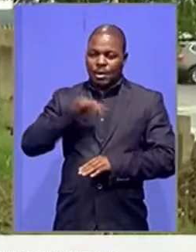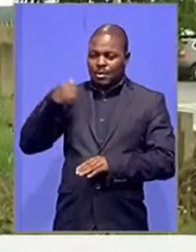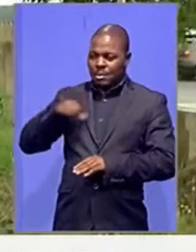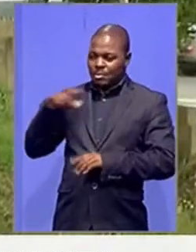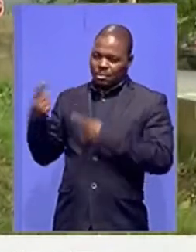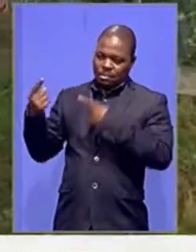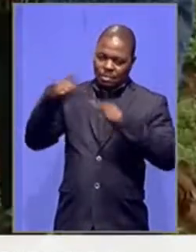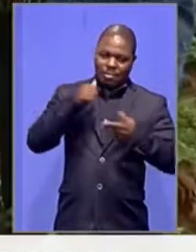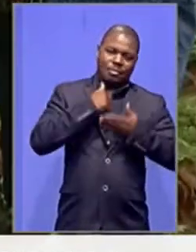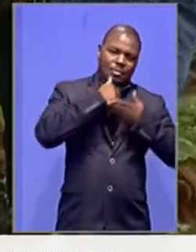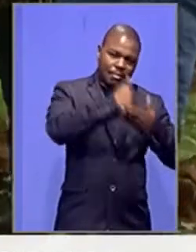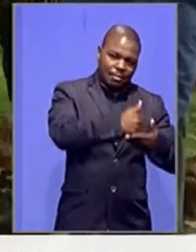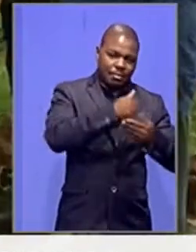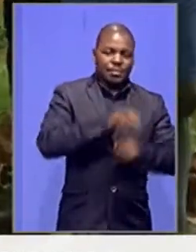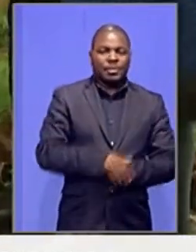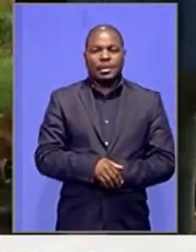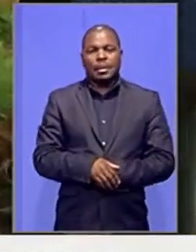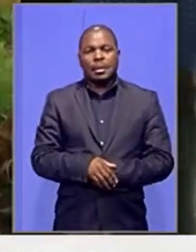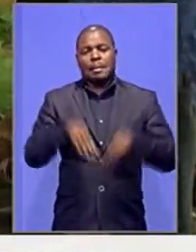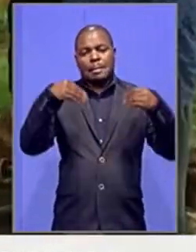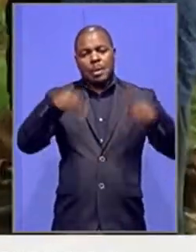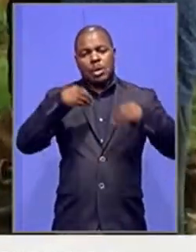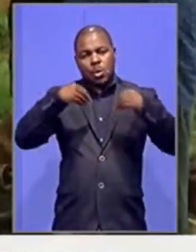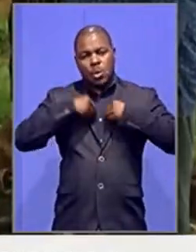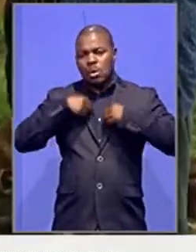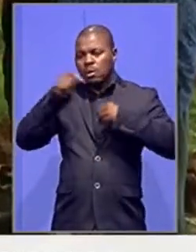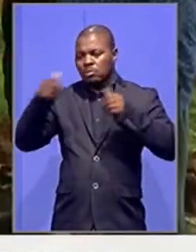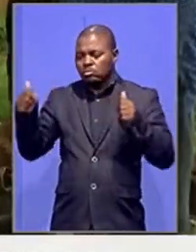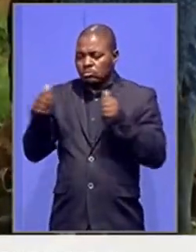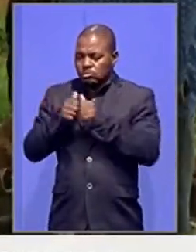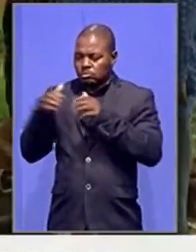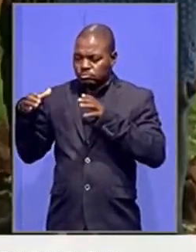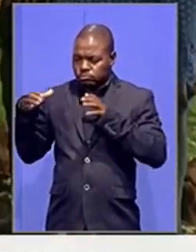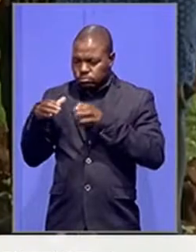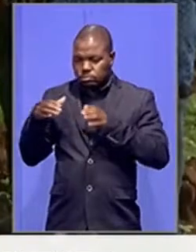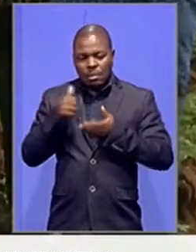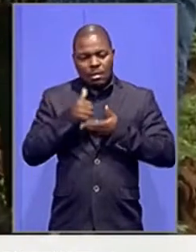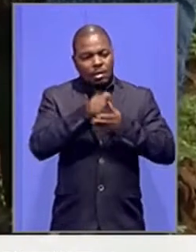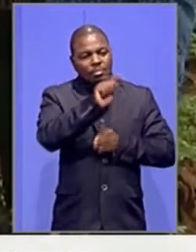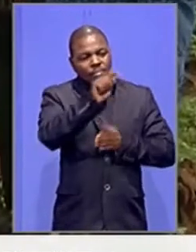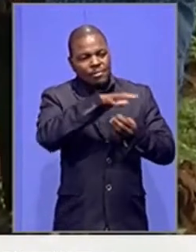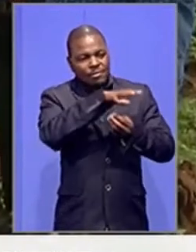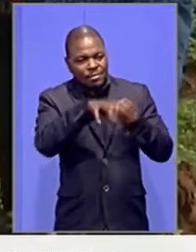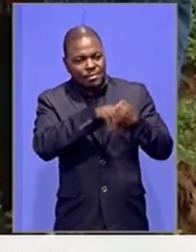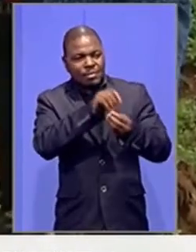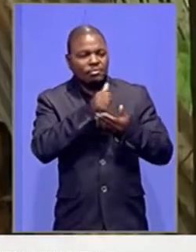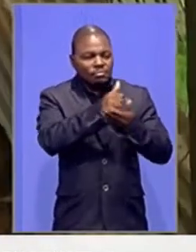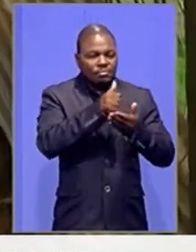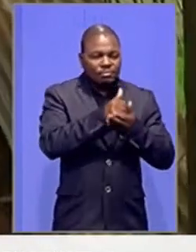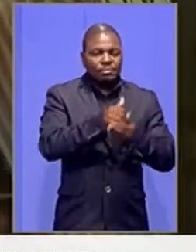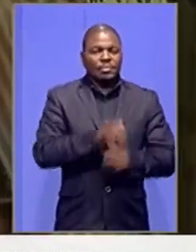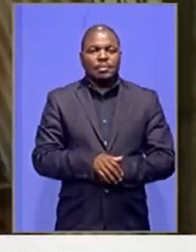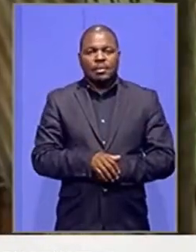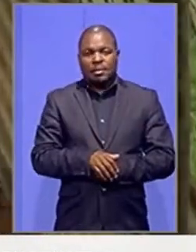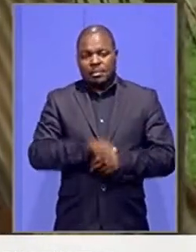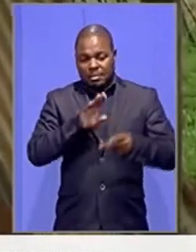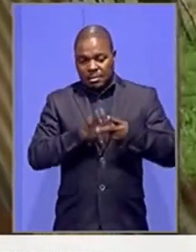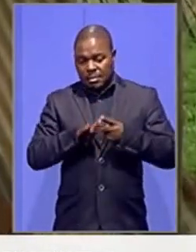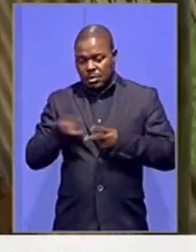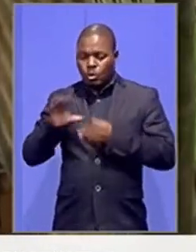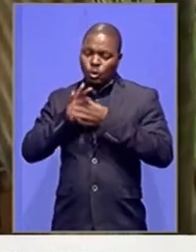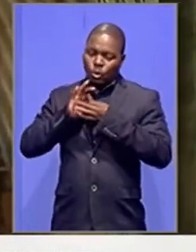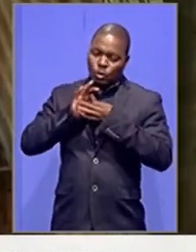wa lehae. Beng ba dikgwebo sebakeng sena ba ipopile ngatana nngwe ho thusa ba malapa a angweng ke dikgohola, mme ba boetse ba itlamme